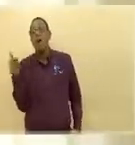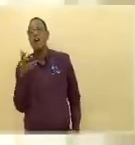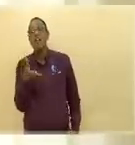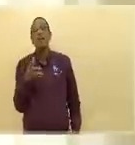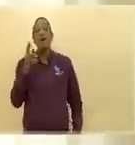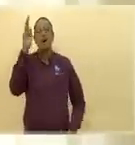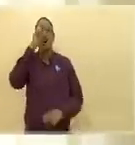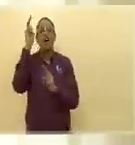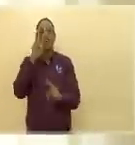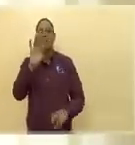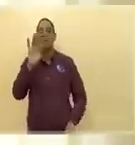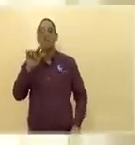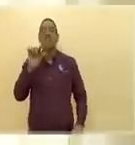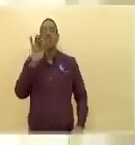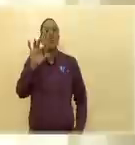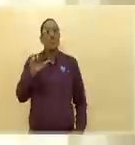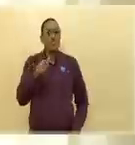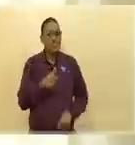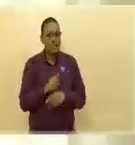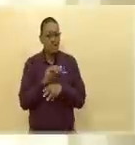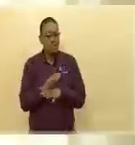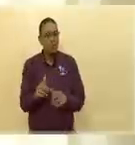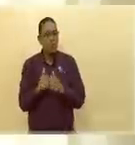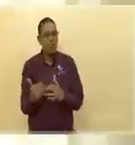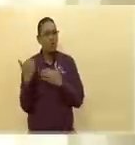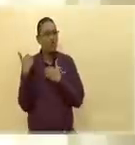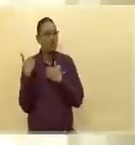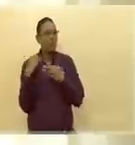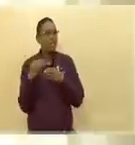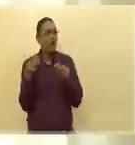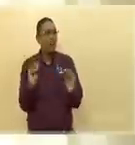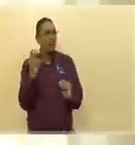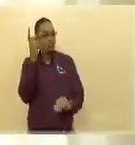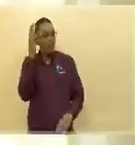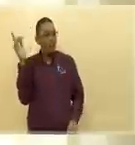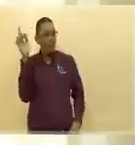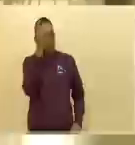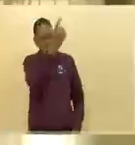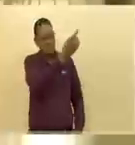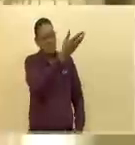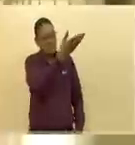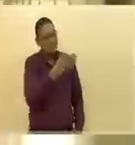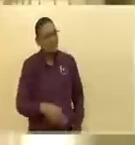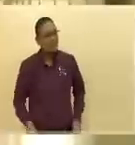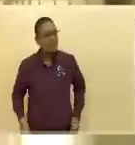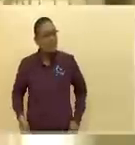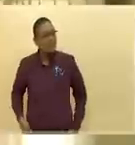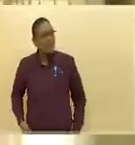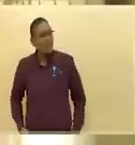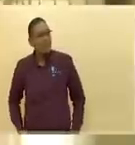the Honorable Floyd Green, the Minister without portfolio in the office of the Prime Minister. Please make him welcome.